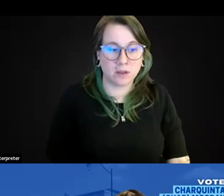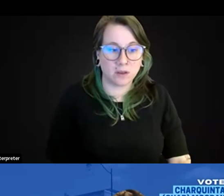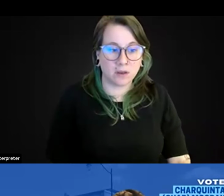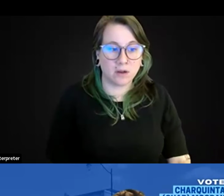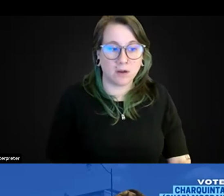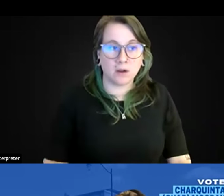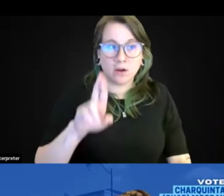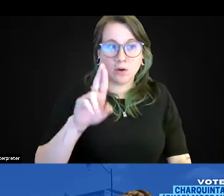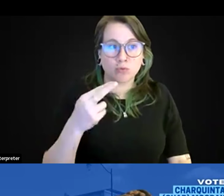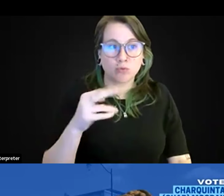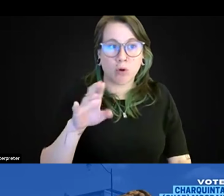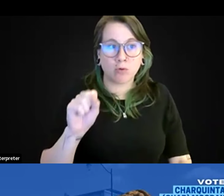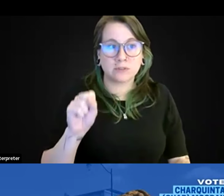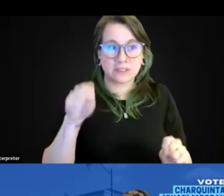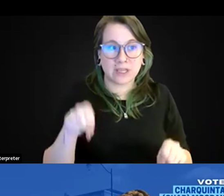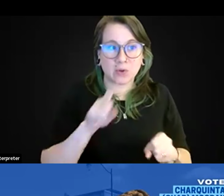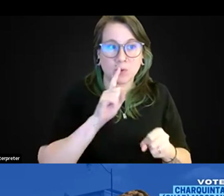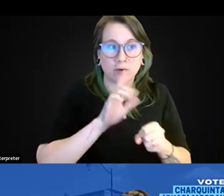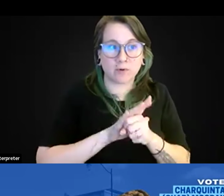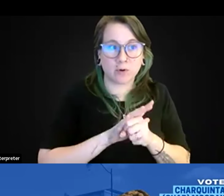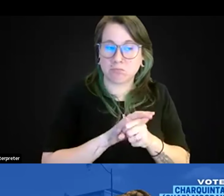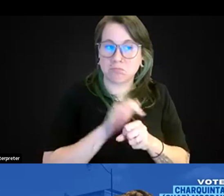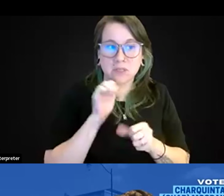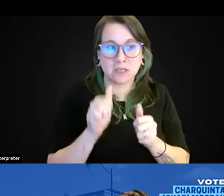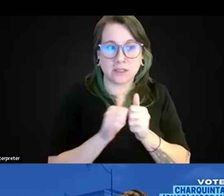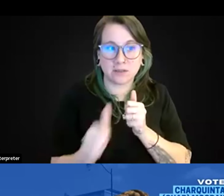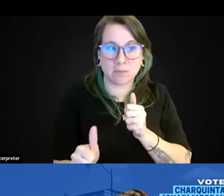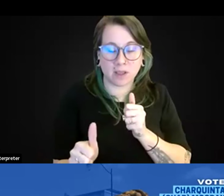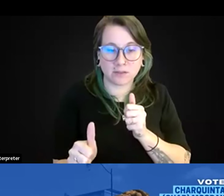Commissioner Rhodes, can you confirm? I think it didn't pass.